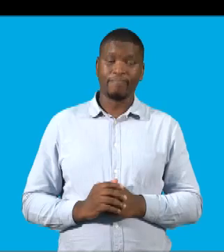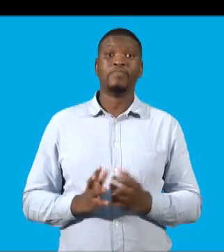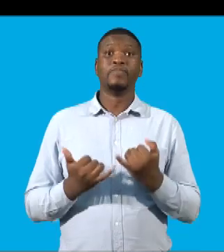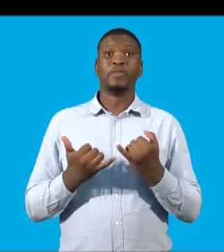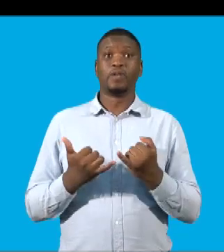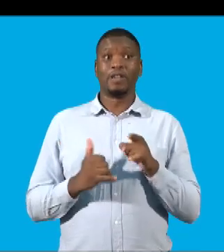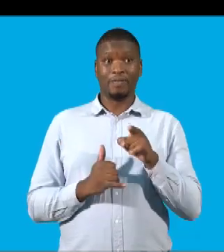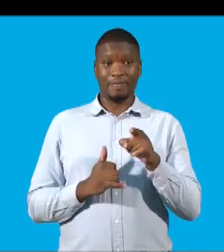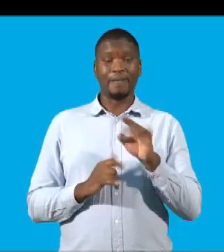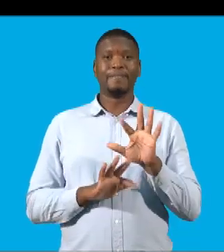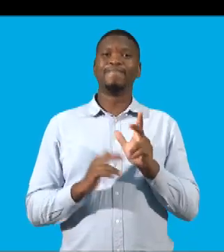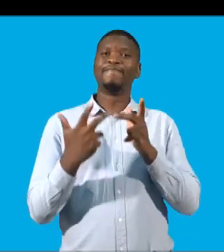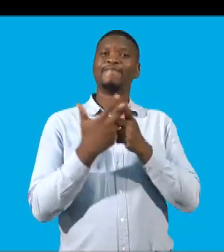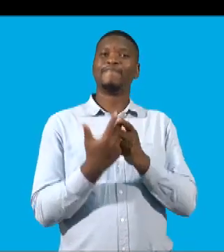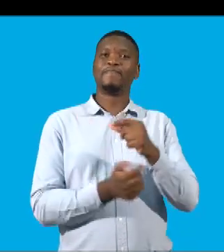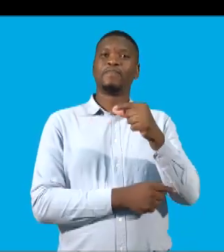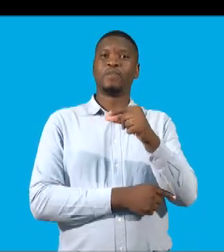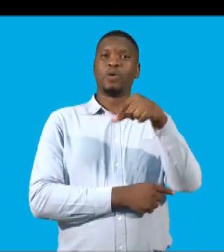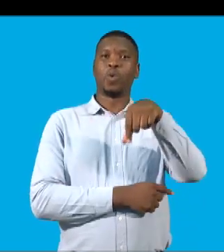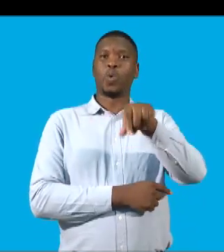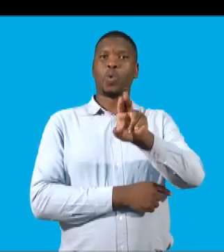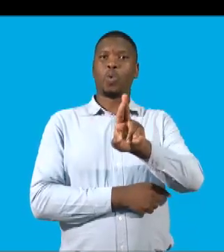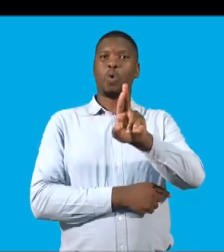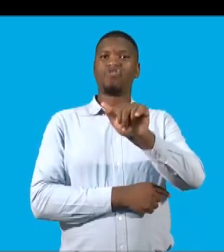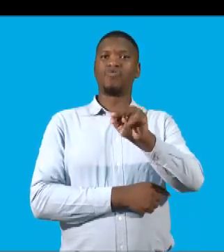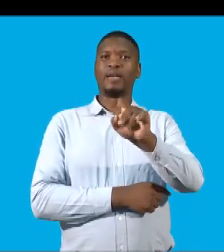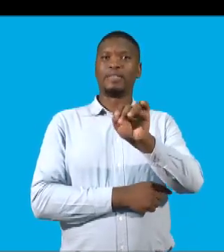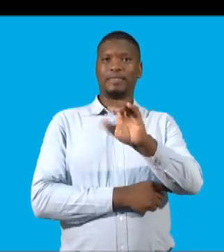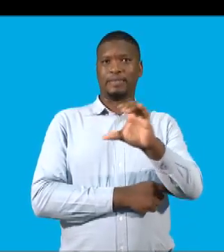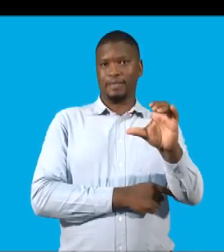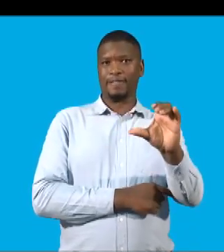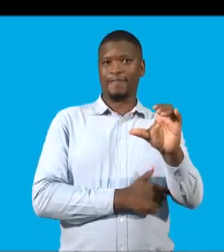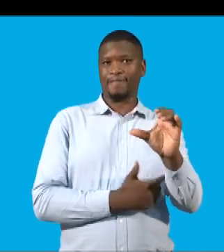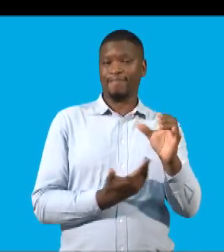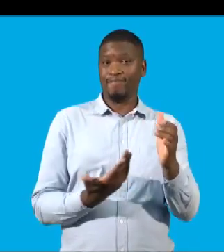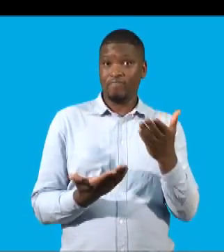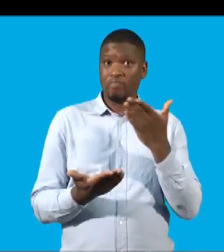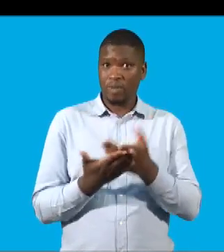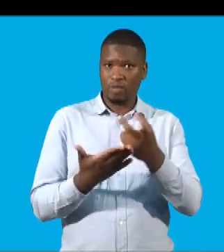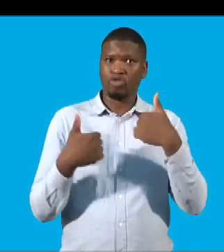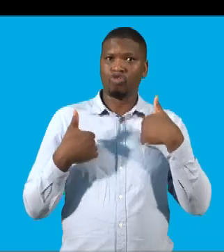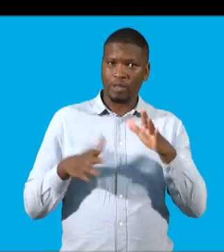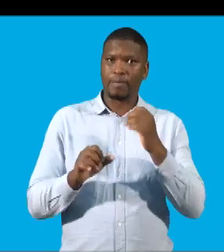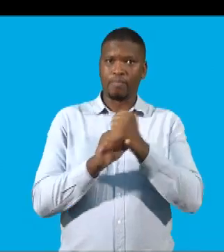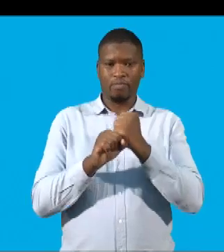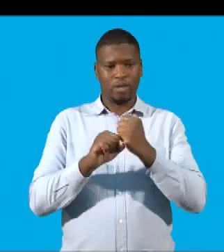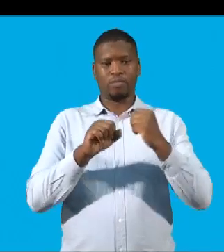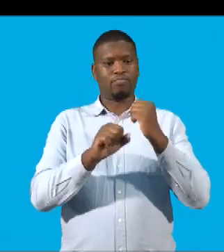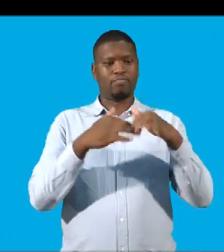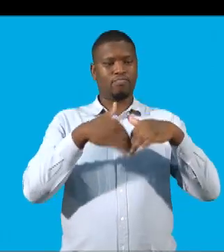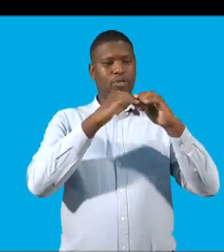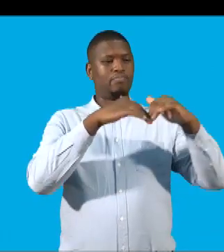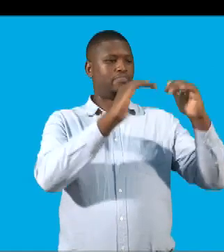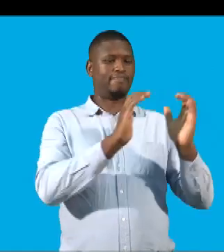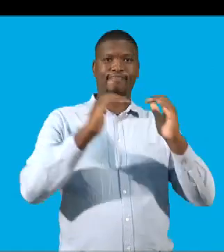216. So this is a quadratic equation. Of course, you can factorize it the way you are used to factorizing a